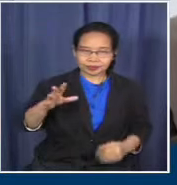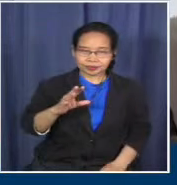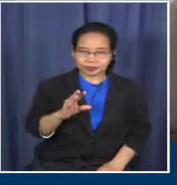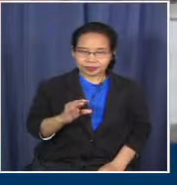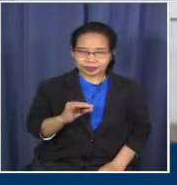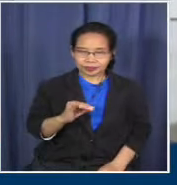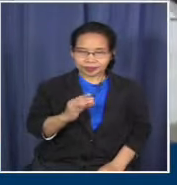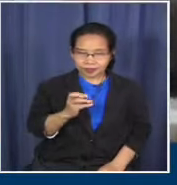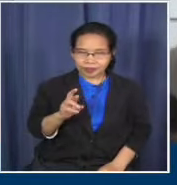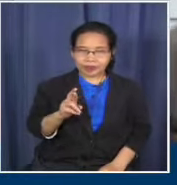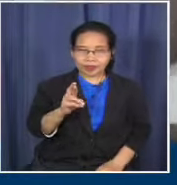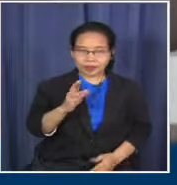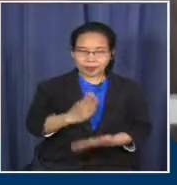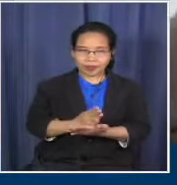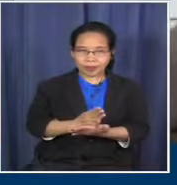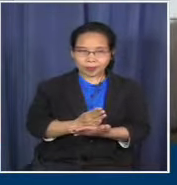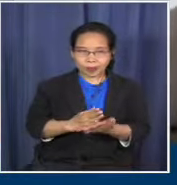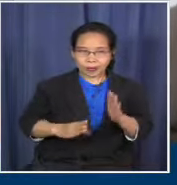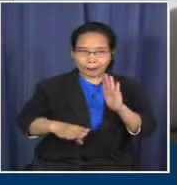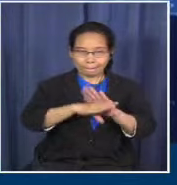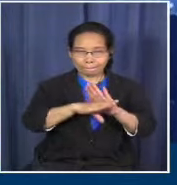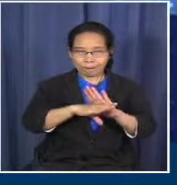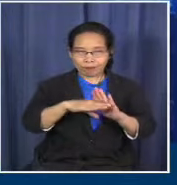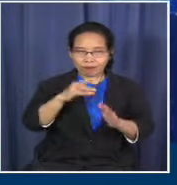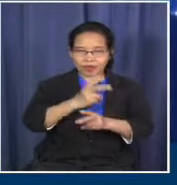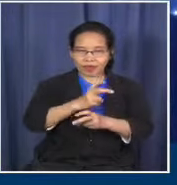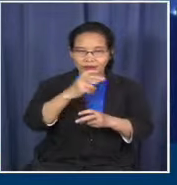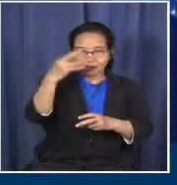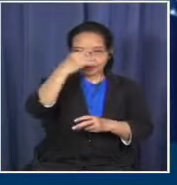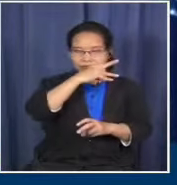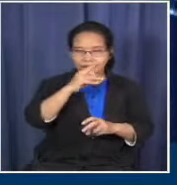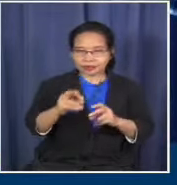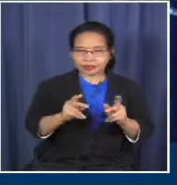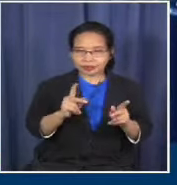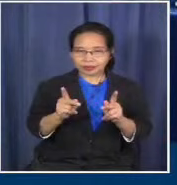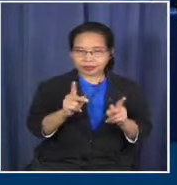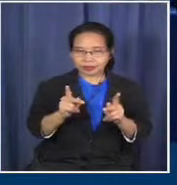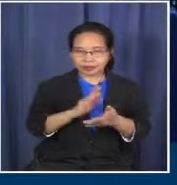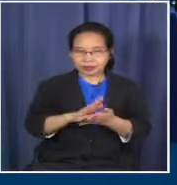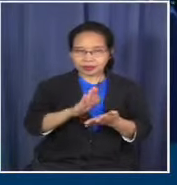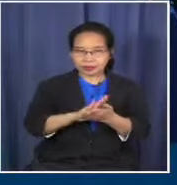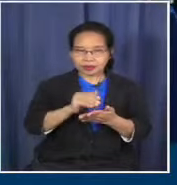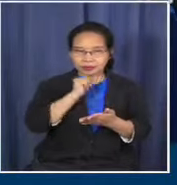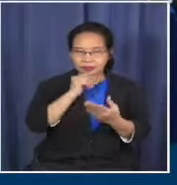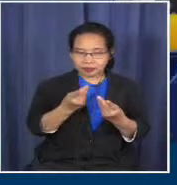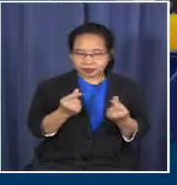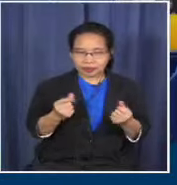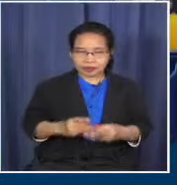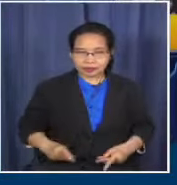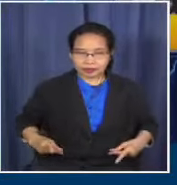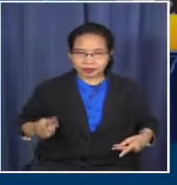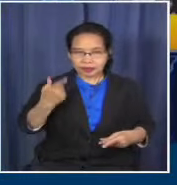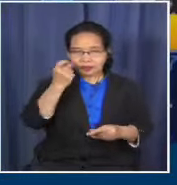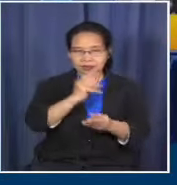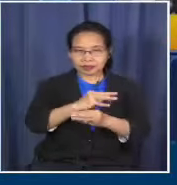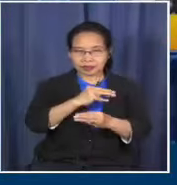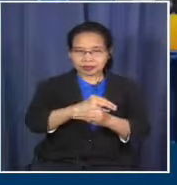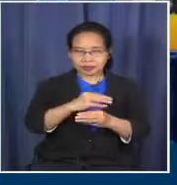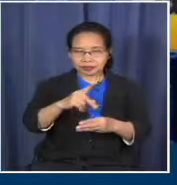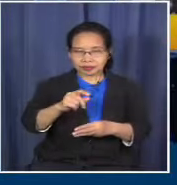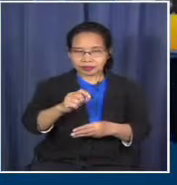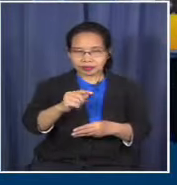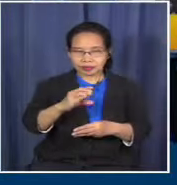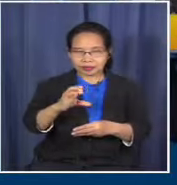disposable diapers, which they throw right away that cause clogging and cause problems. And